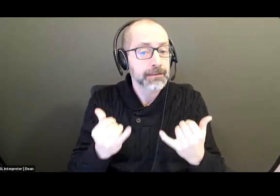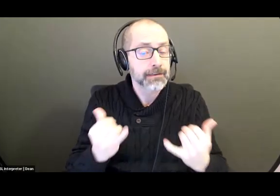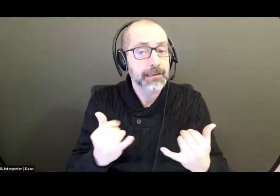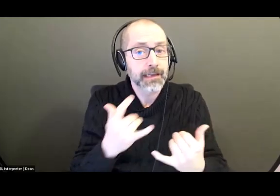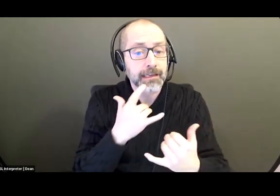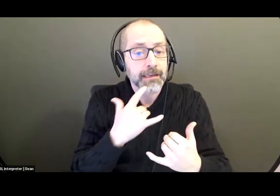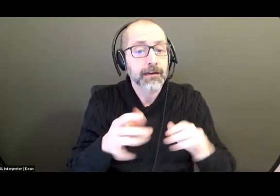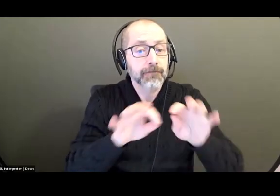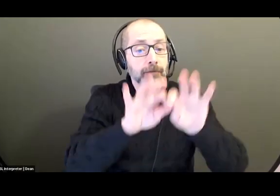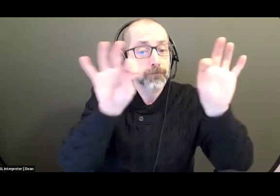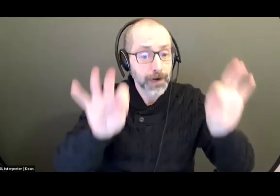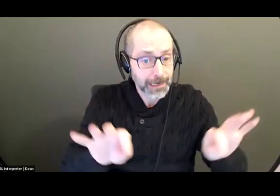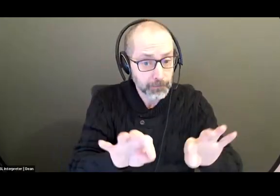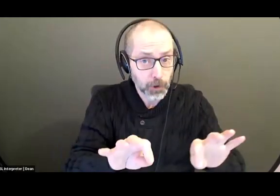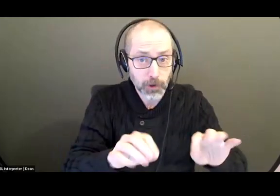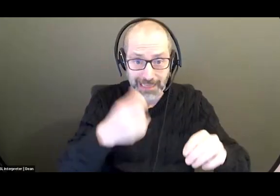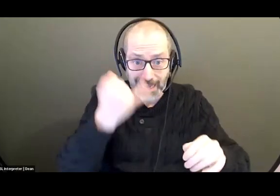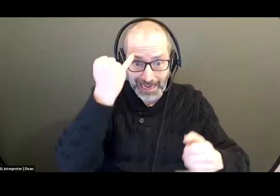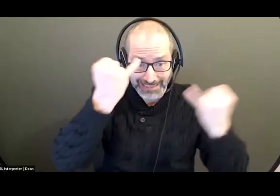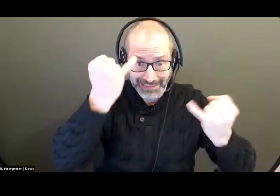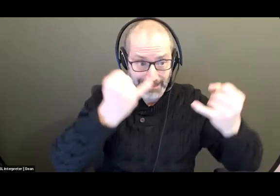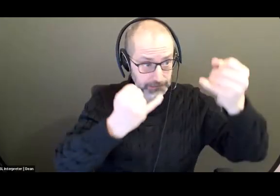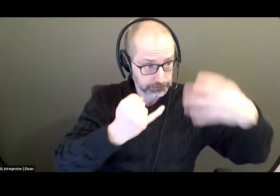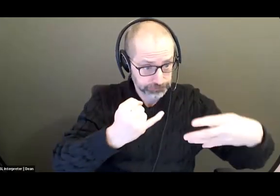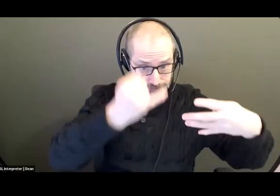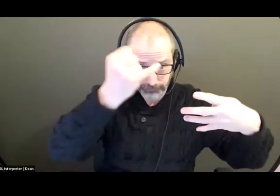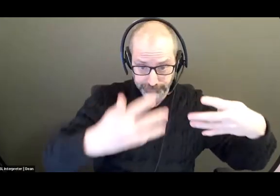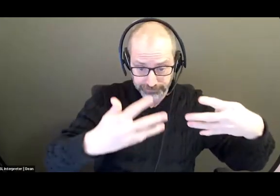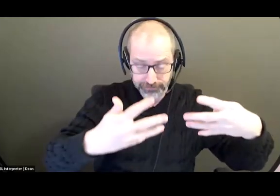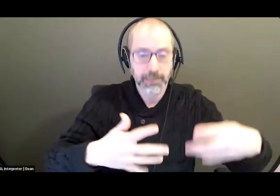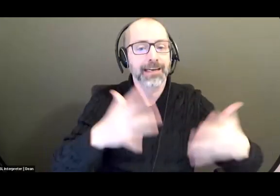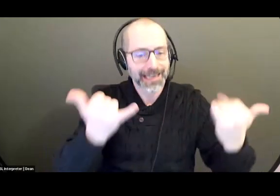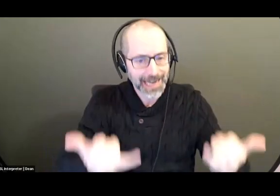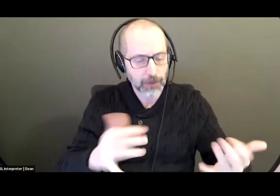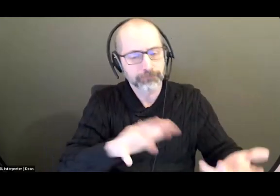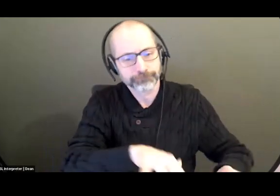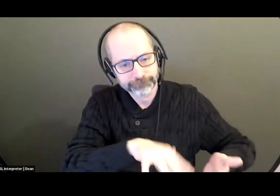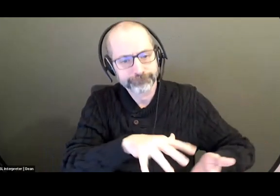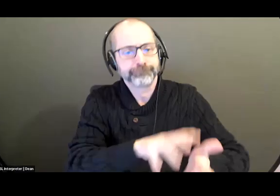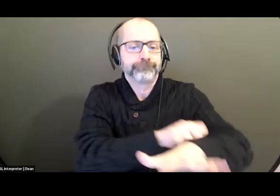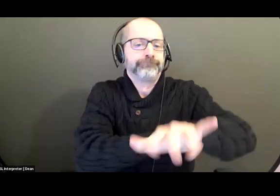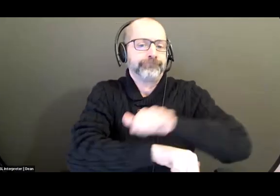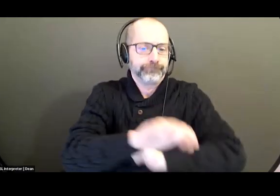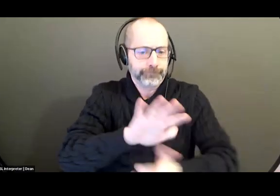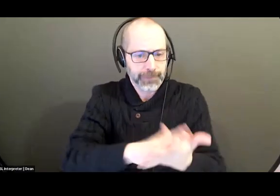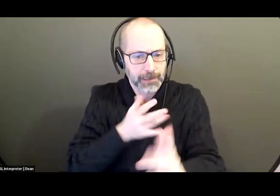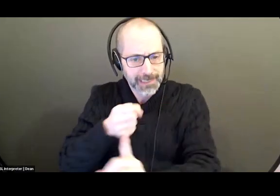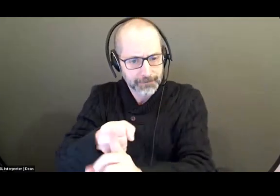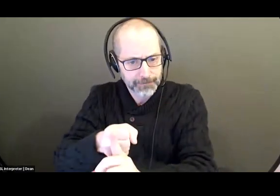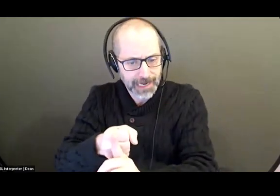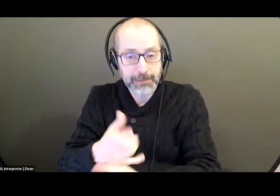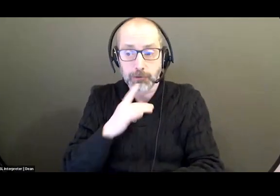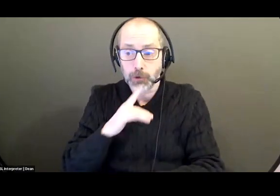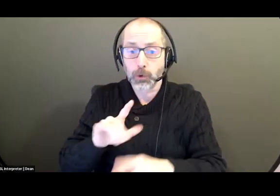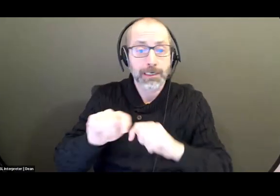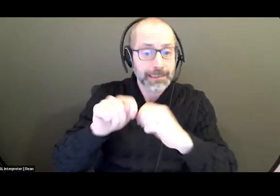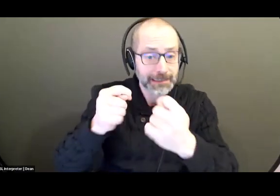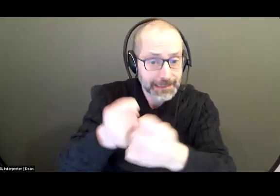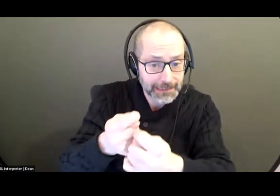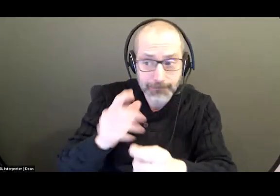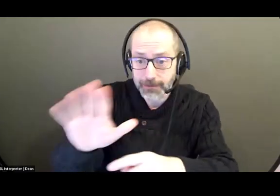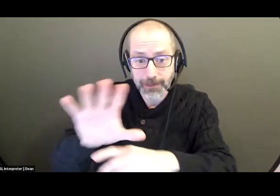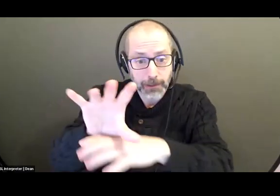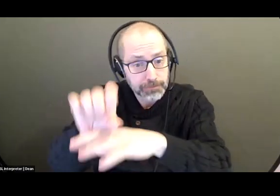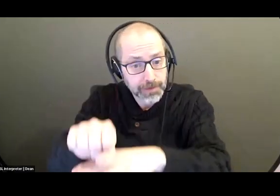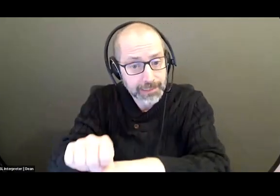So today, our journey together, we're moving from framework to impact. You're going to hear from people and teams who have put